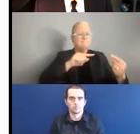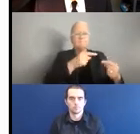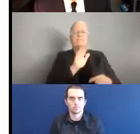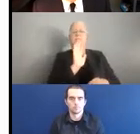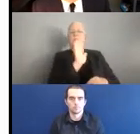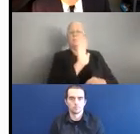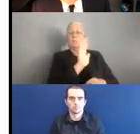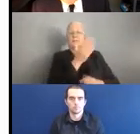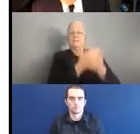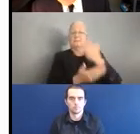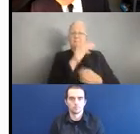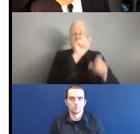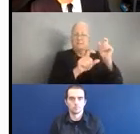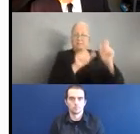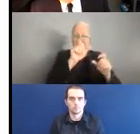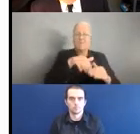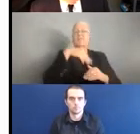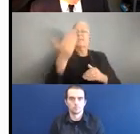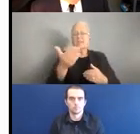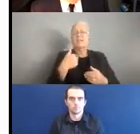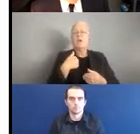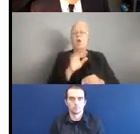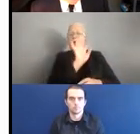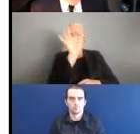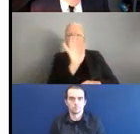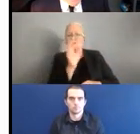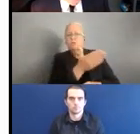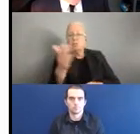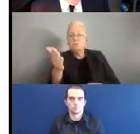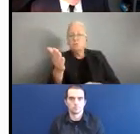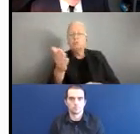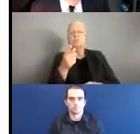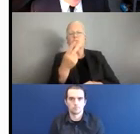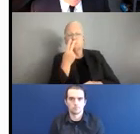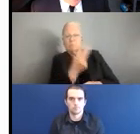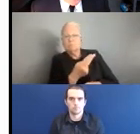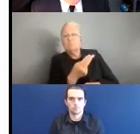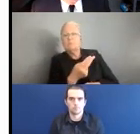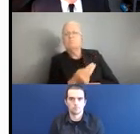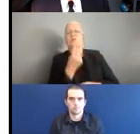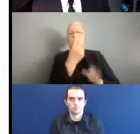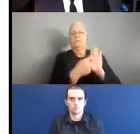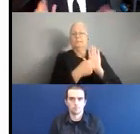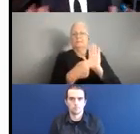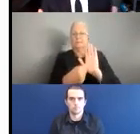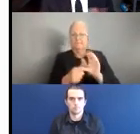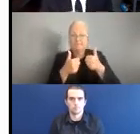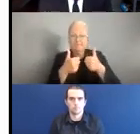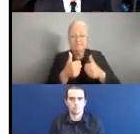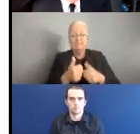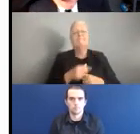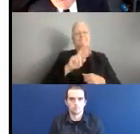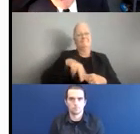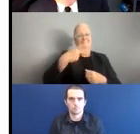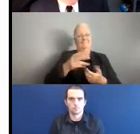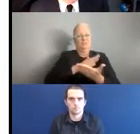ask ourselves some questions in the chat. But let's have a look at these next two examples. First one, which I